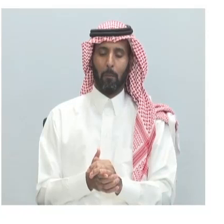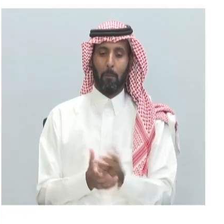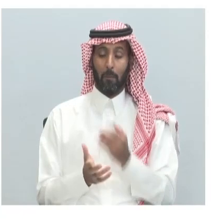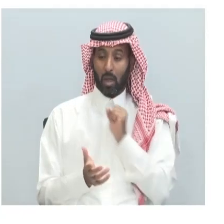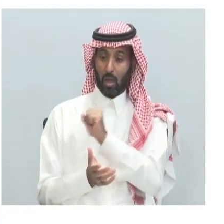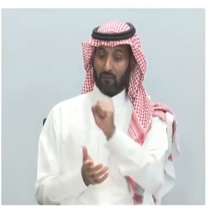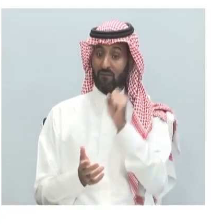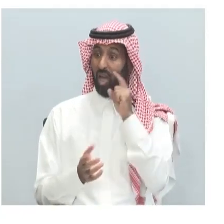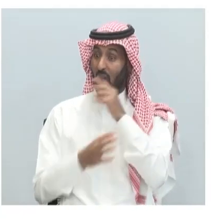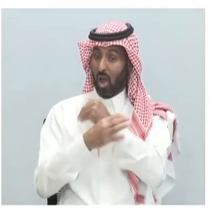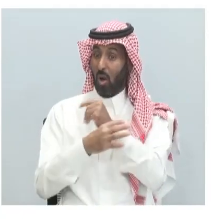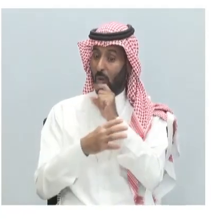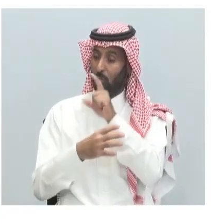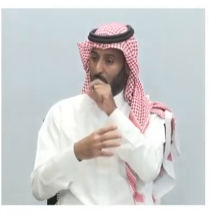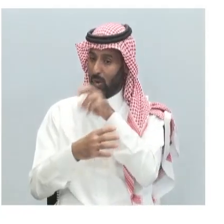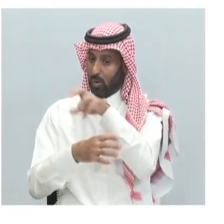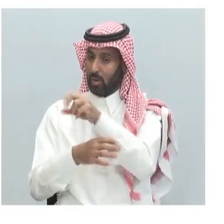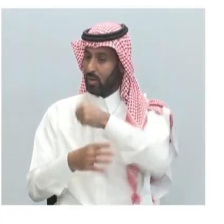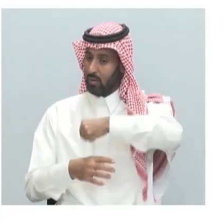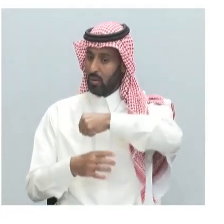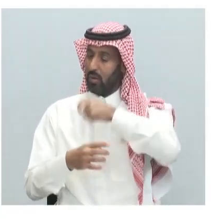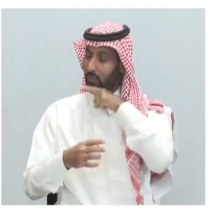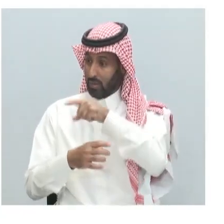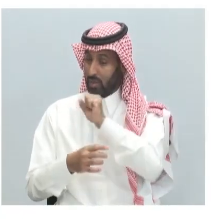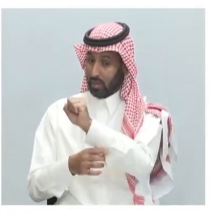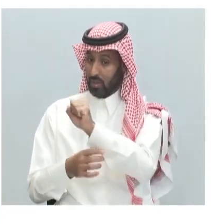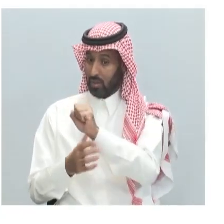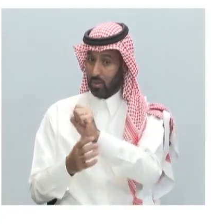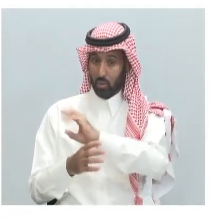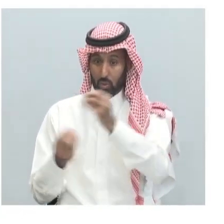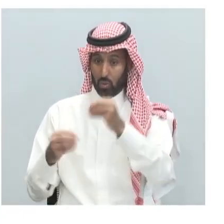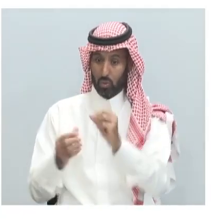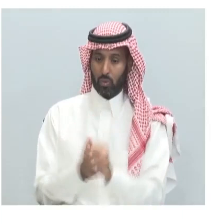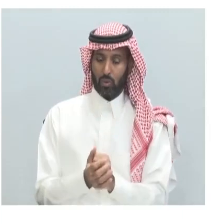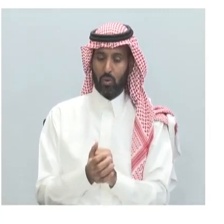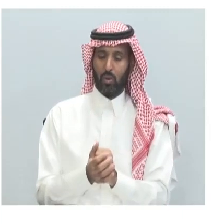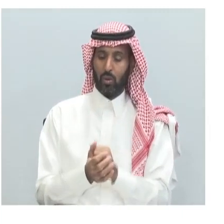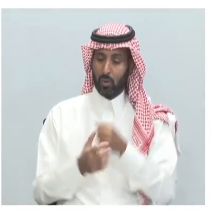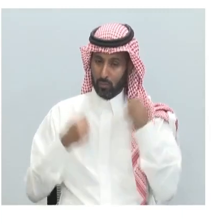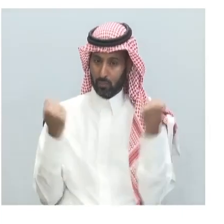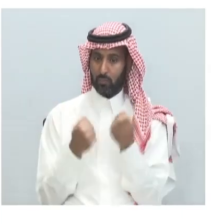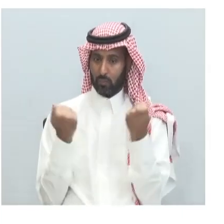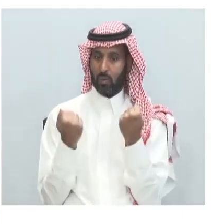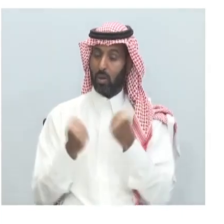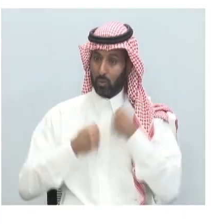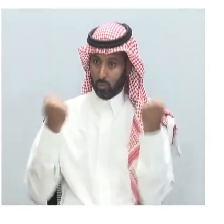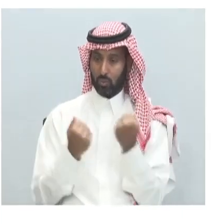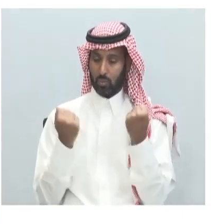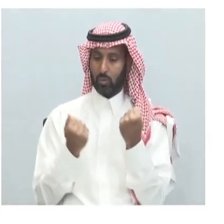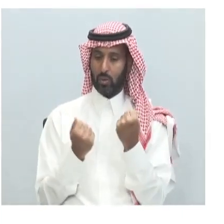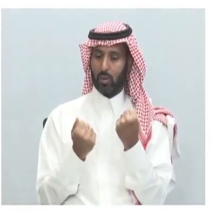people have falcons. You know falcons, isn't it? Yes. That are trained. What does it mean